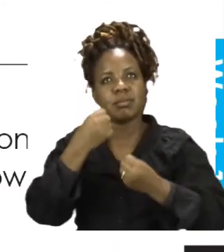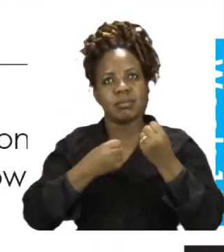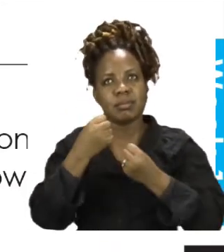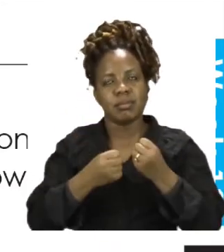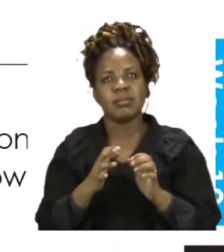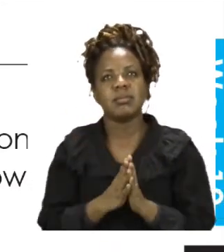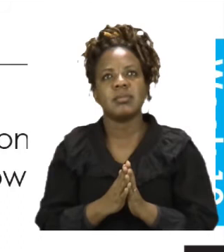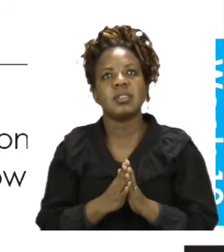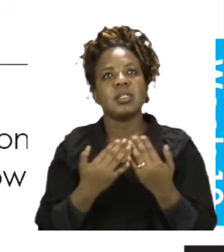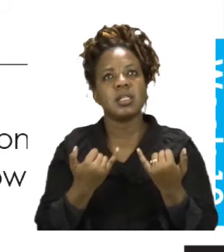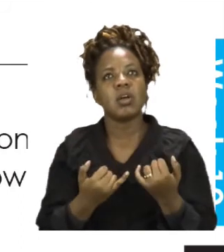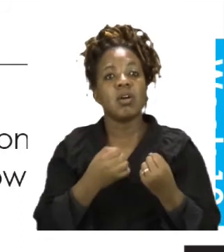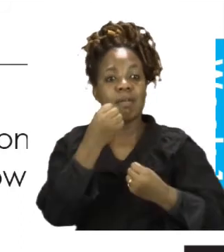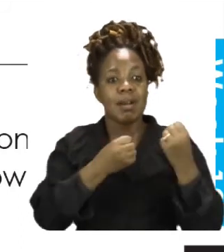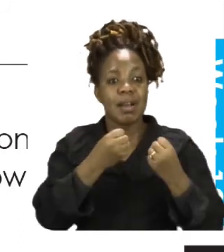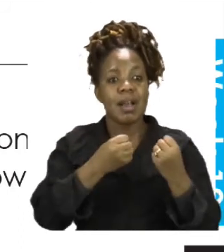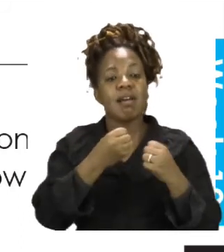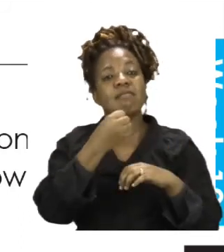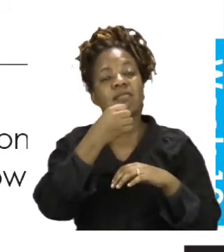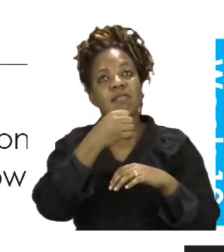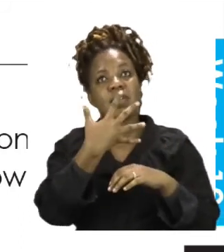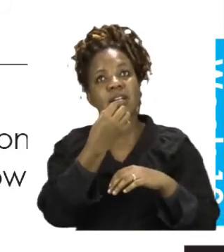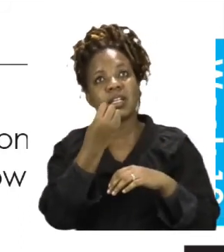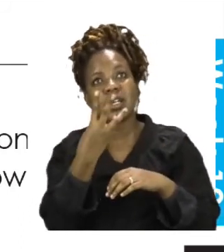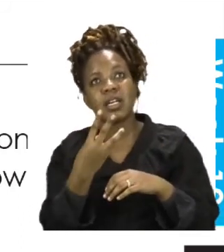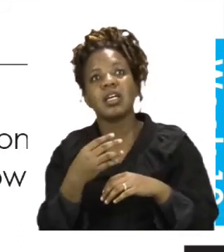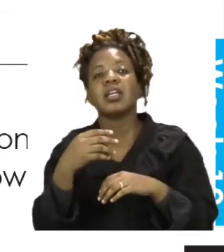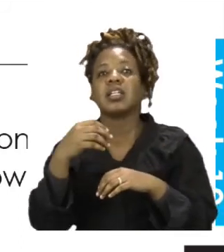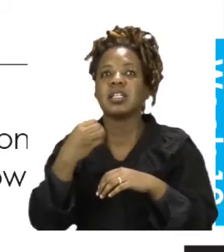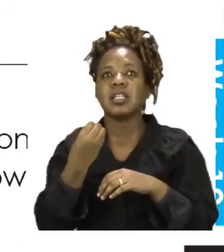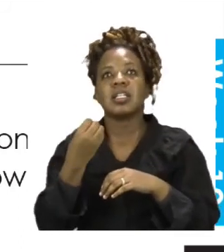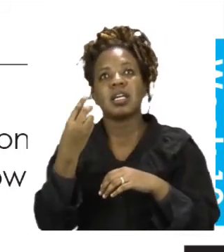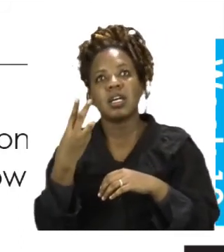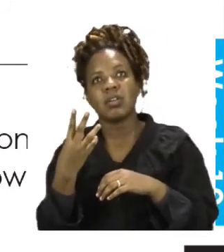How many cars did she count all together?